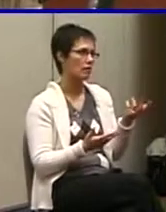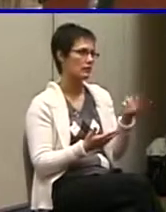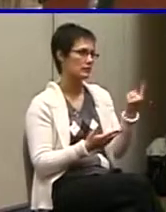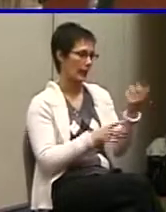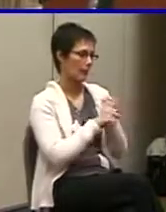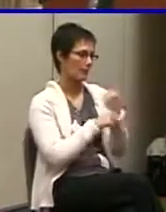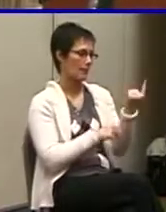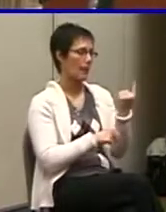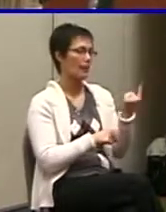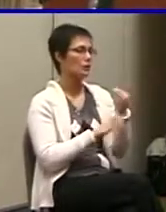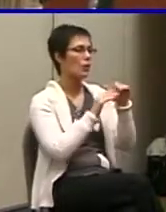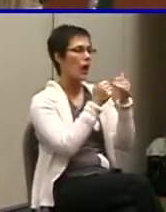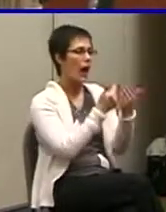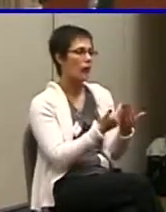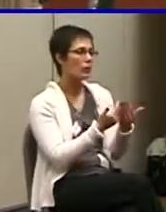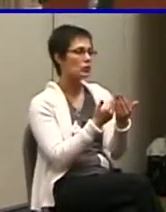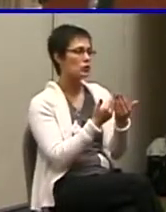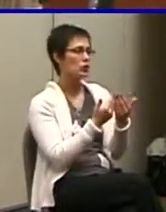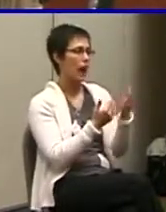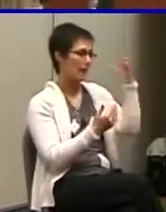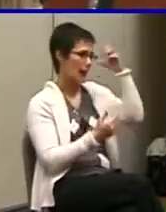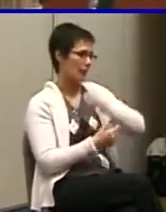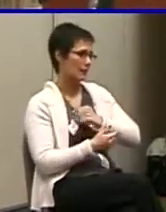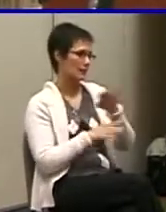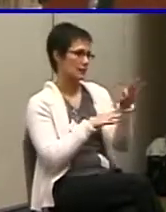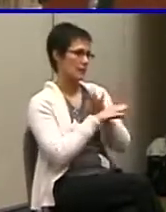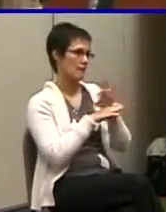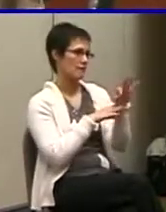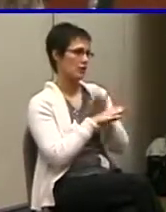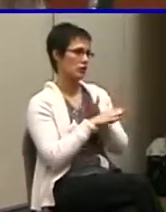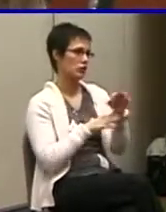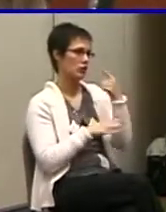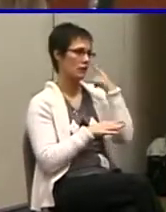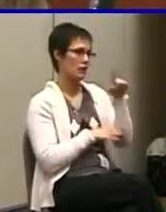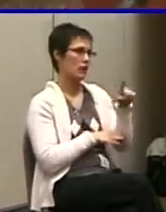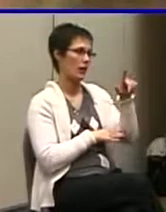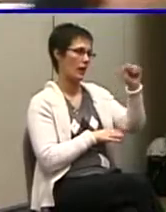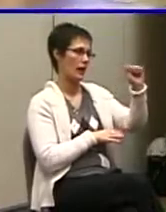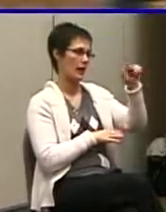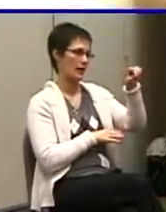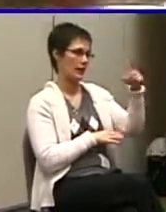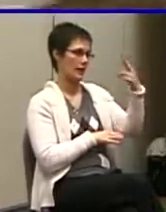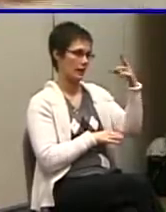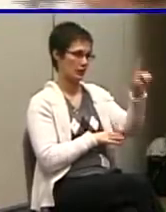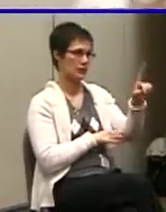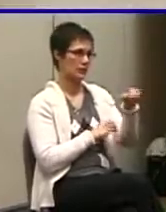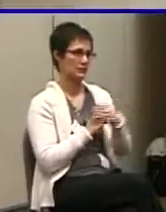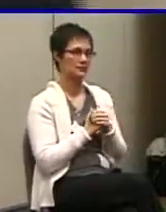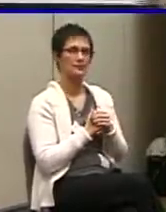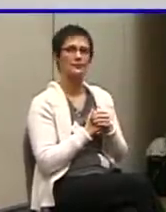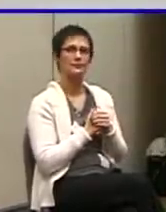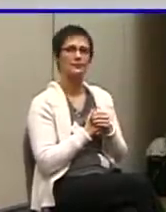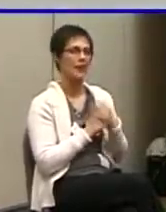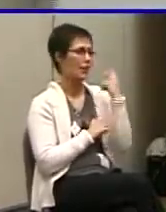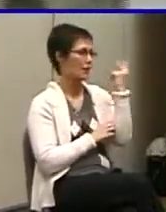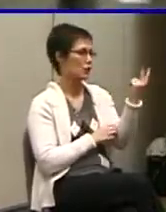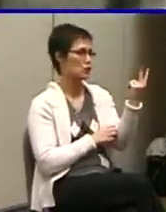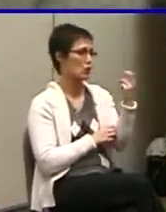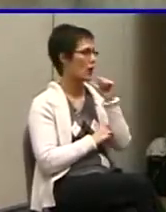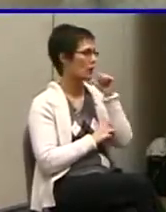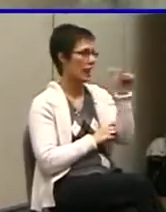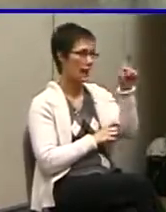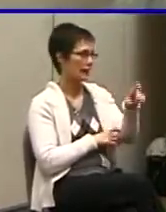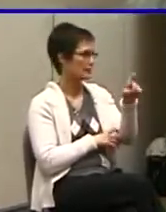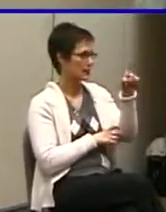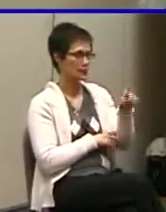how would you hypothesize on the functional behavior? Well, even if I'm, I mean, the two are not